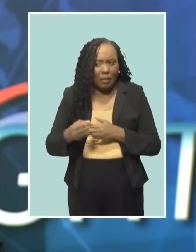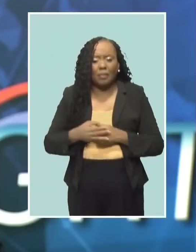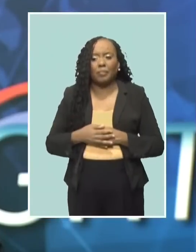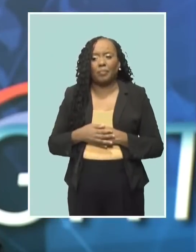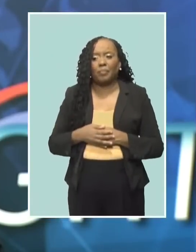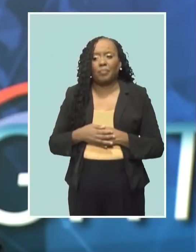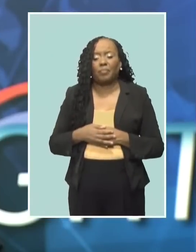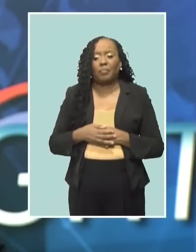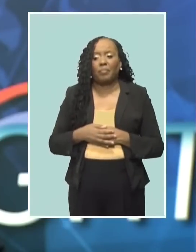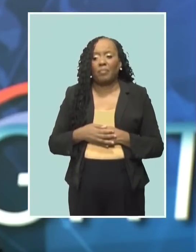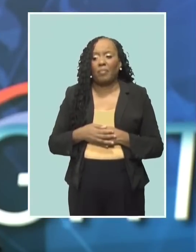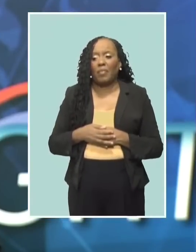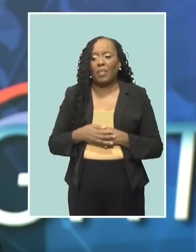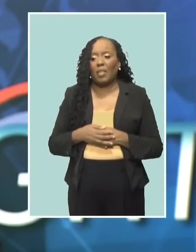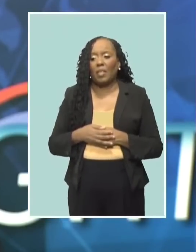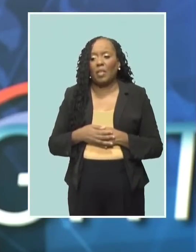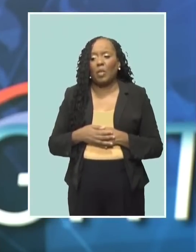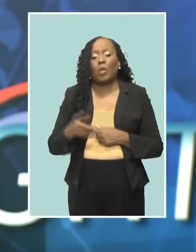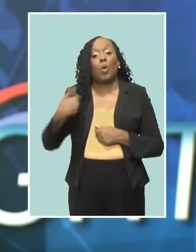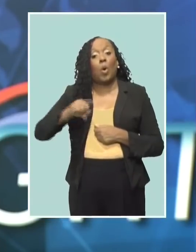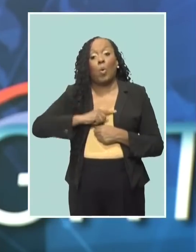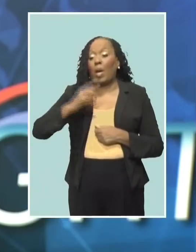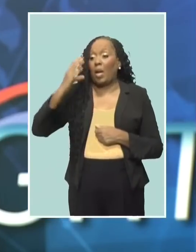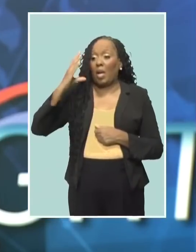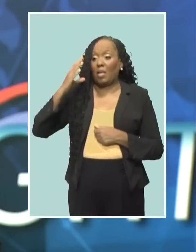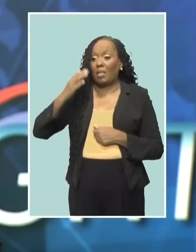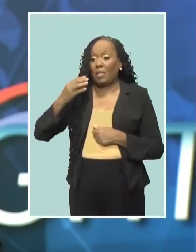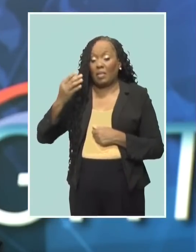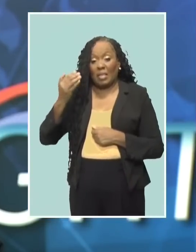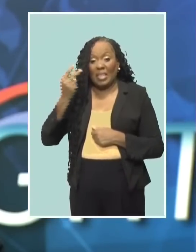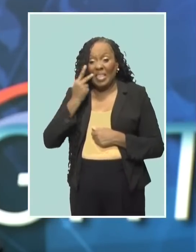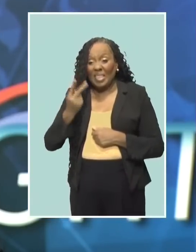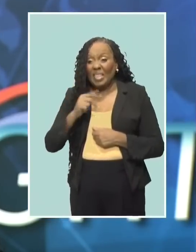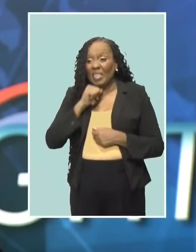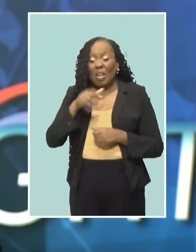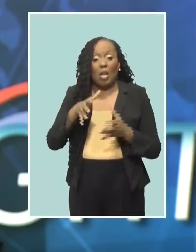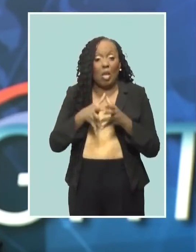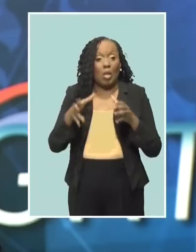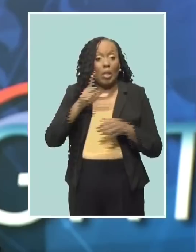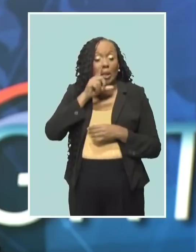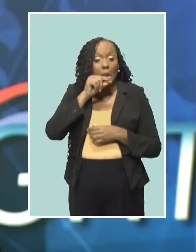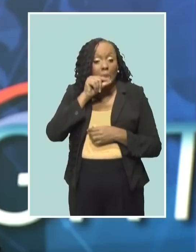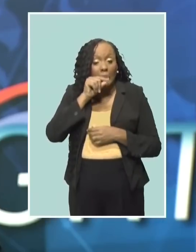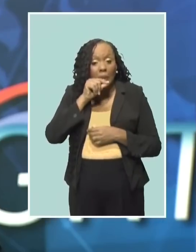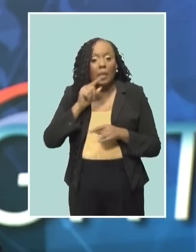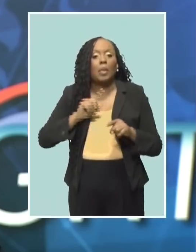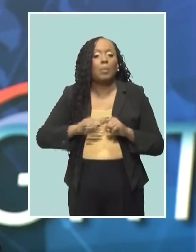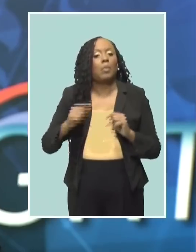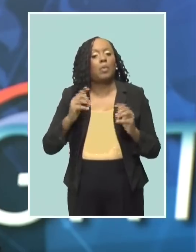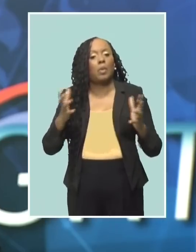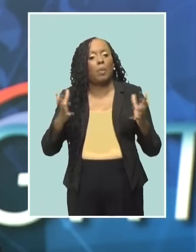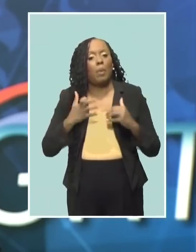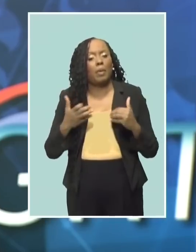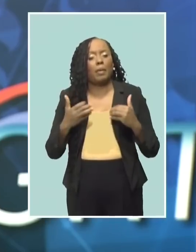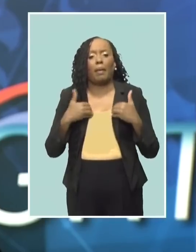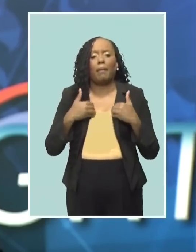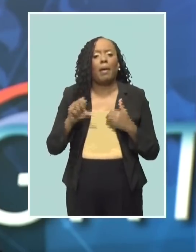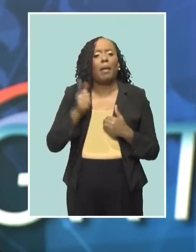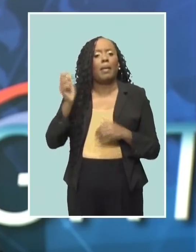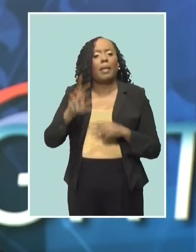to experience a chicken shortage, Ms. Griffith is encouraging Barbadians to consider alternative yet affordable forms of